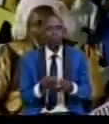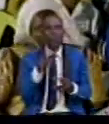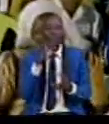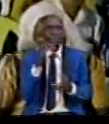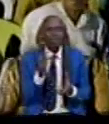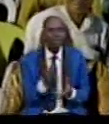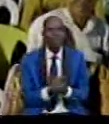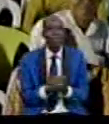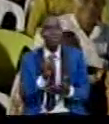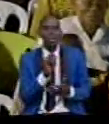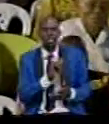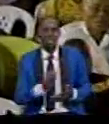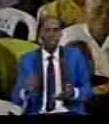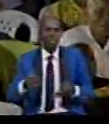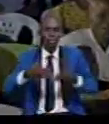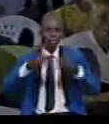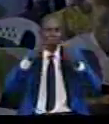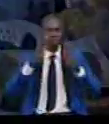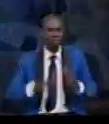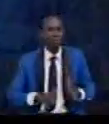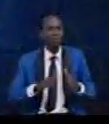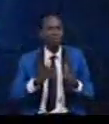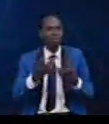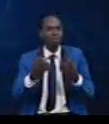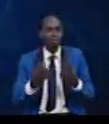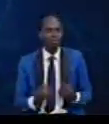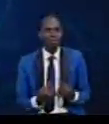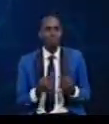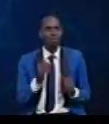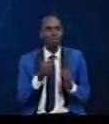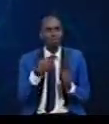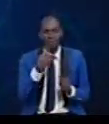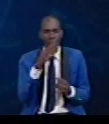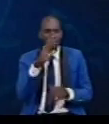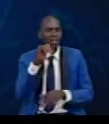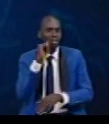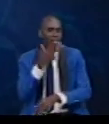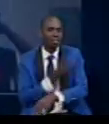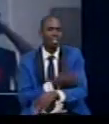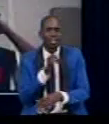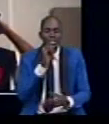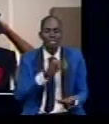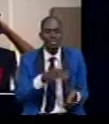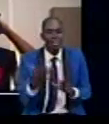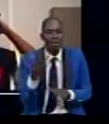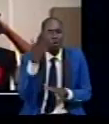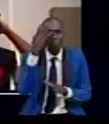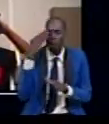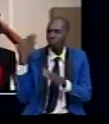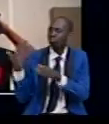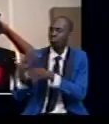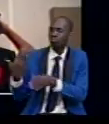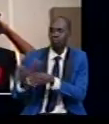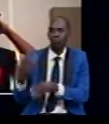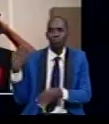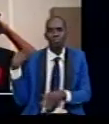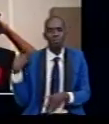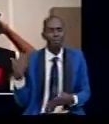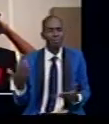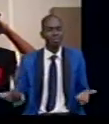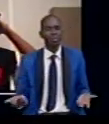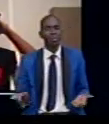is dead, why troublest thou the master anymore? Verse 36, in